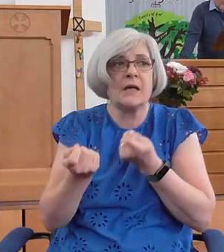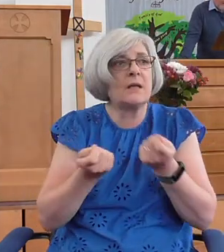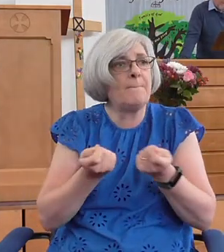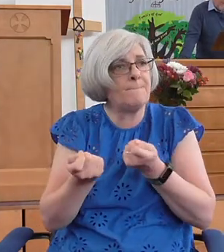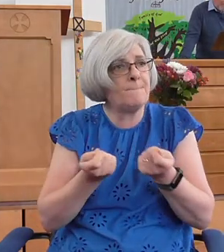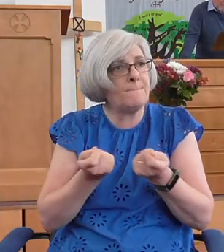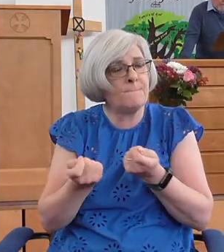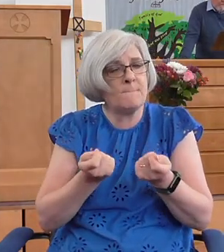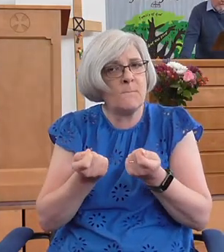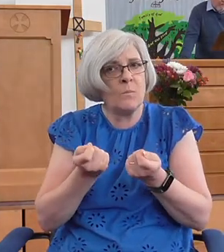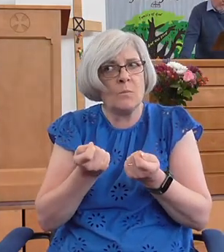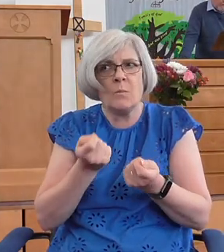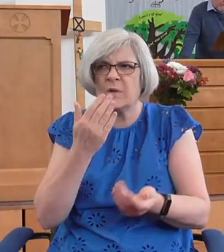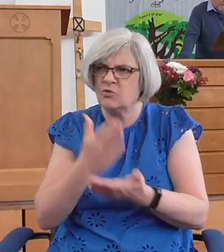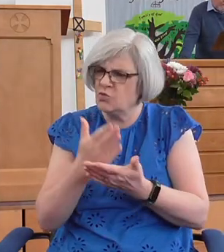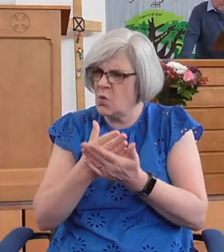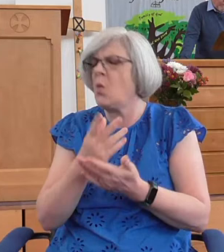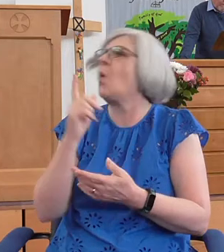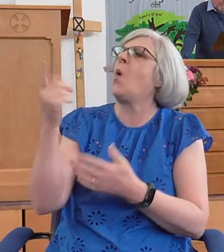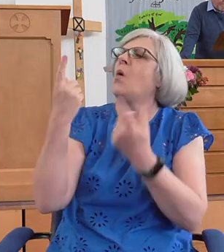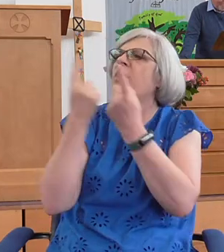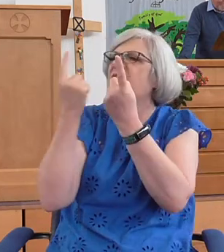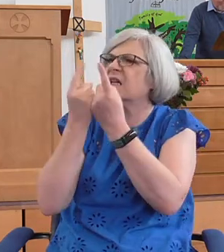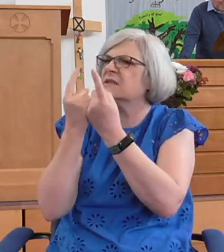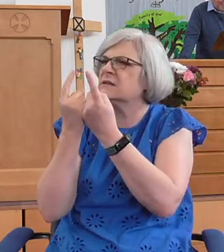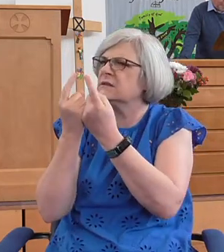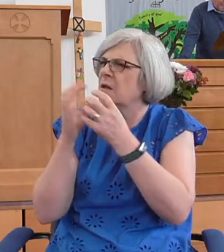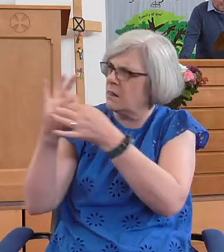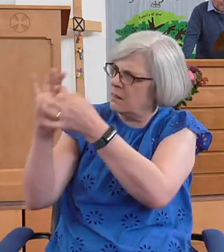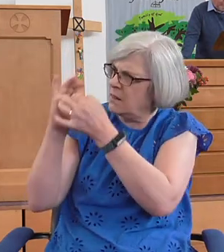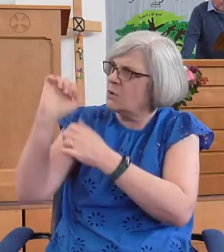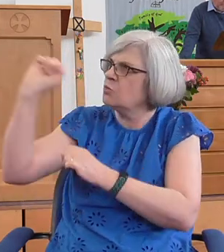good things follow according to your will?